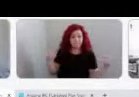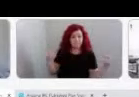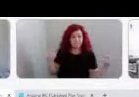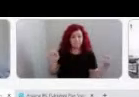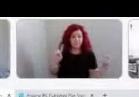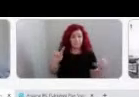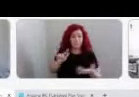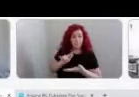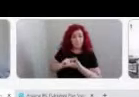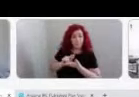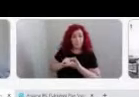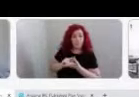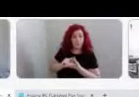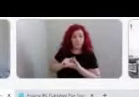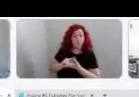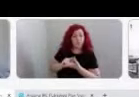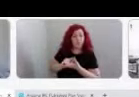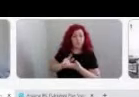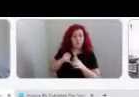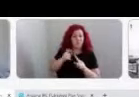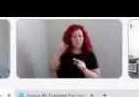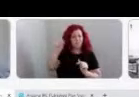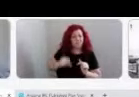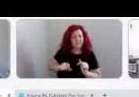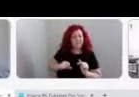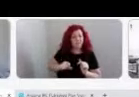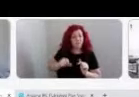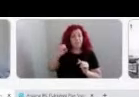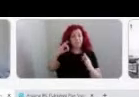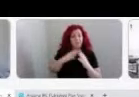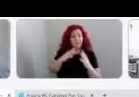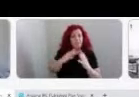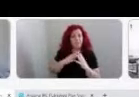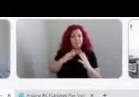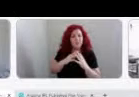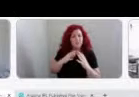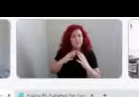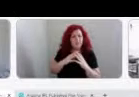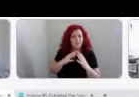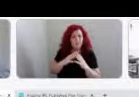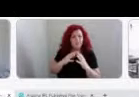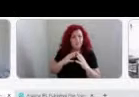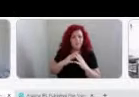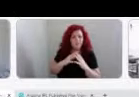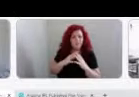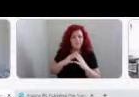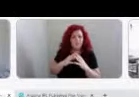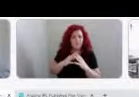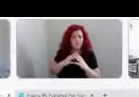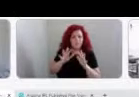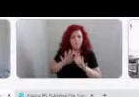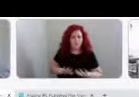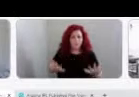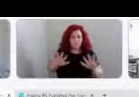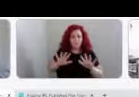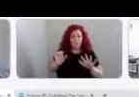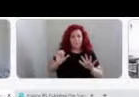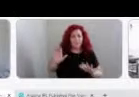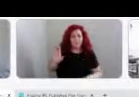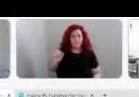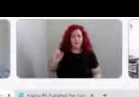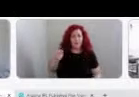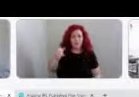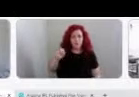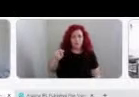airport uh cut off from our southern flagstaff greater neighborhoods such as kachina